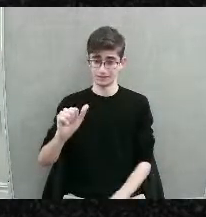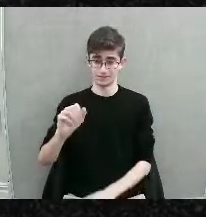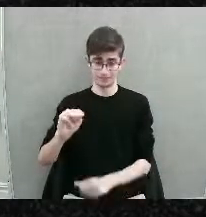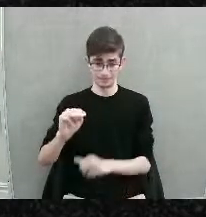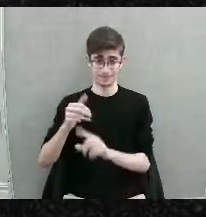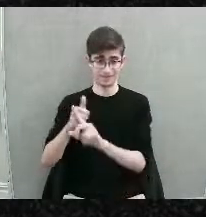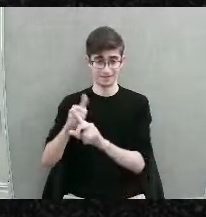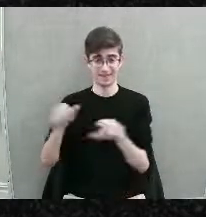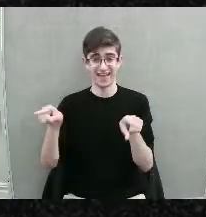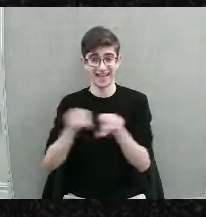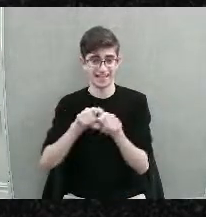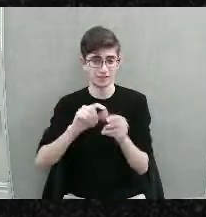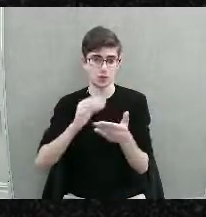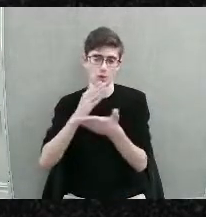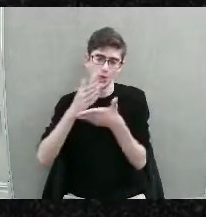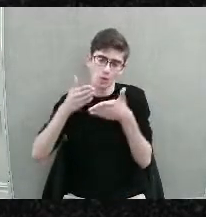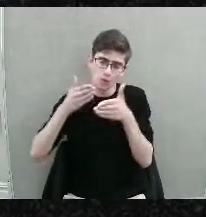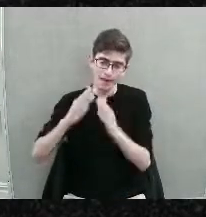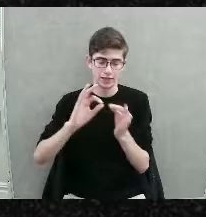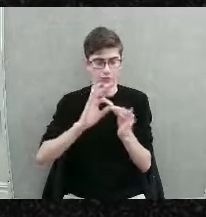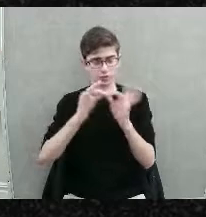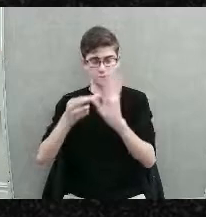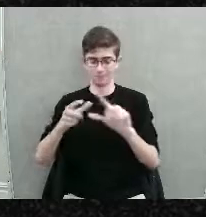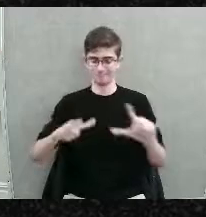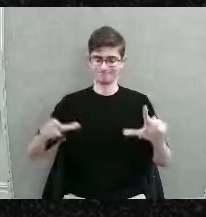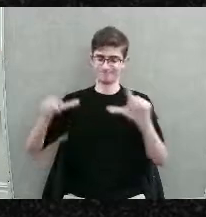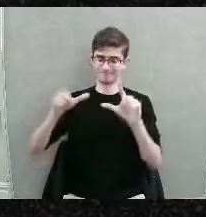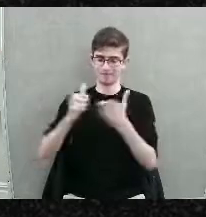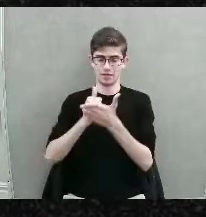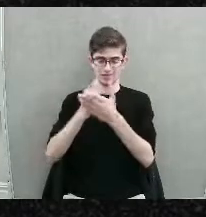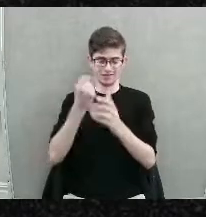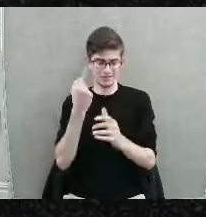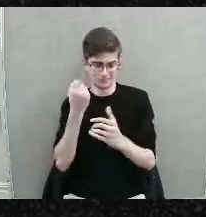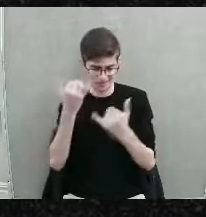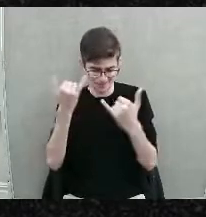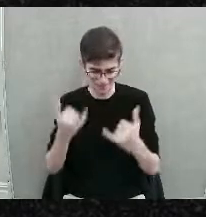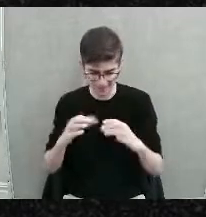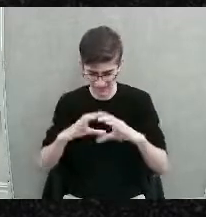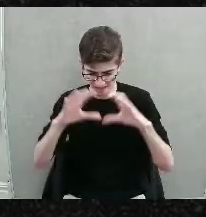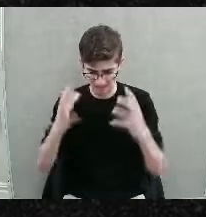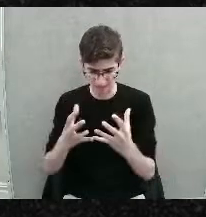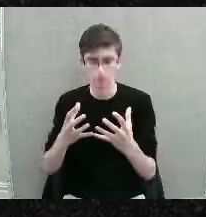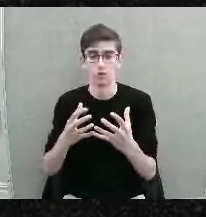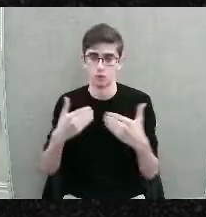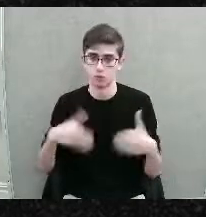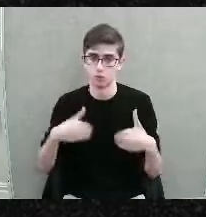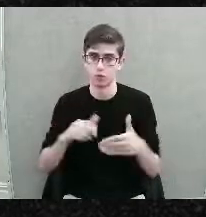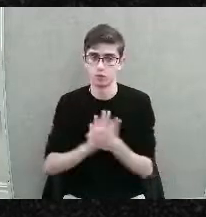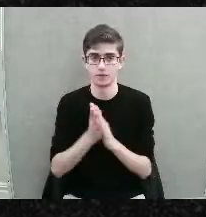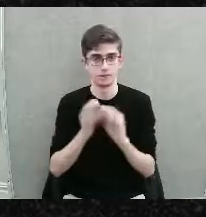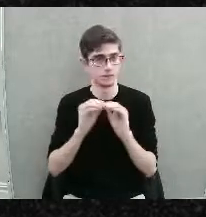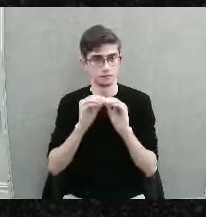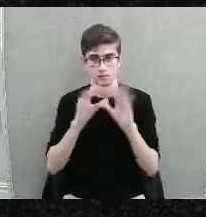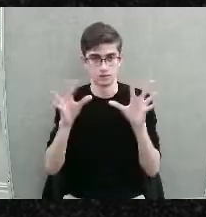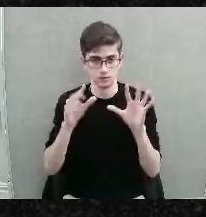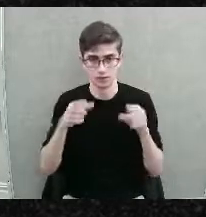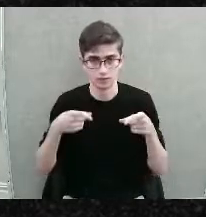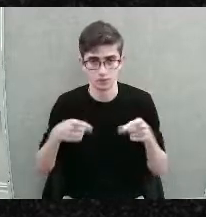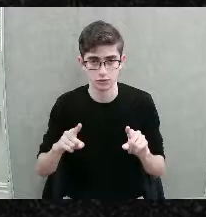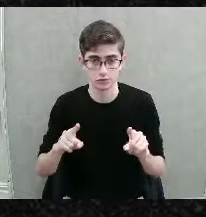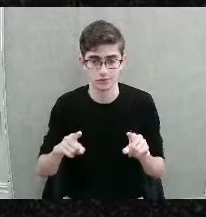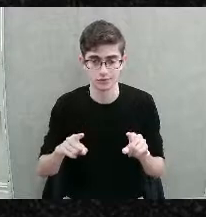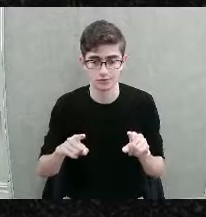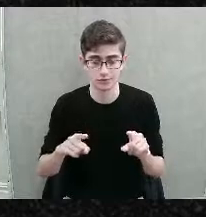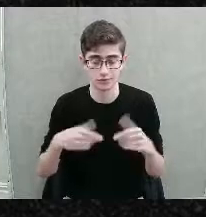schema to understand the current hegemonic formations became all the more apparent to us during the